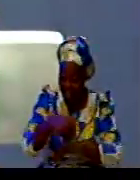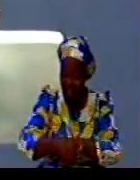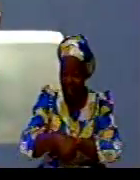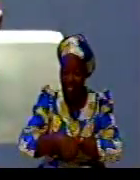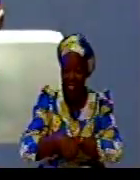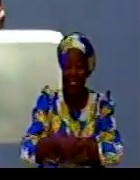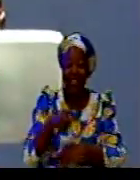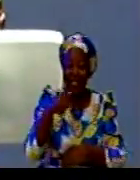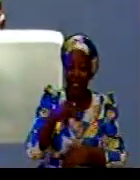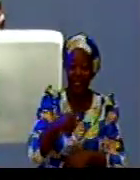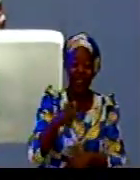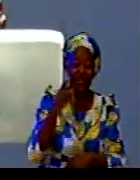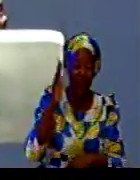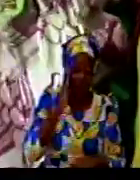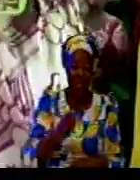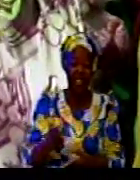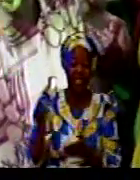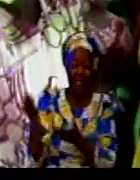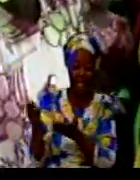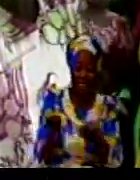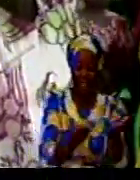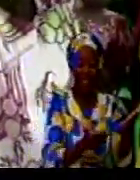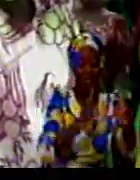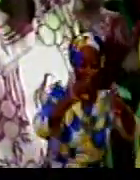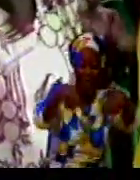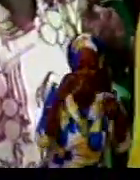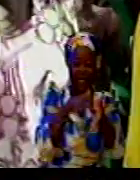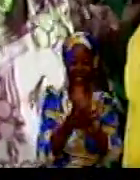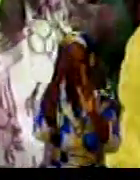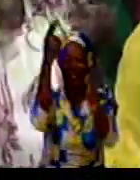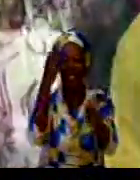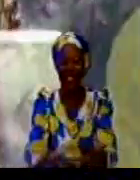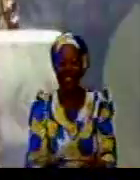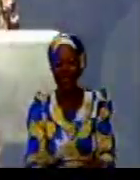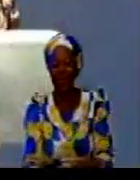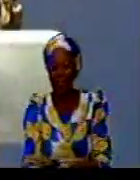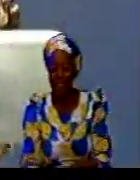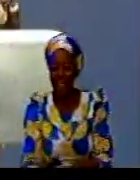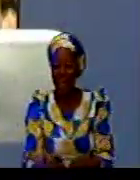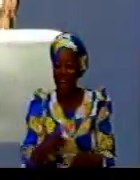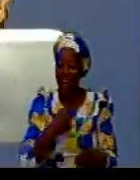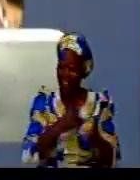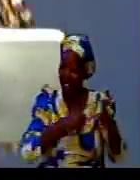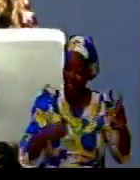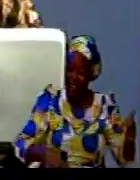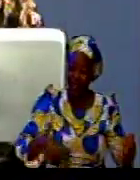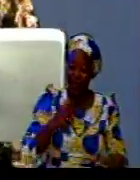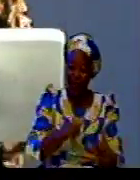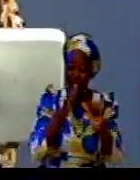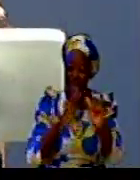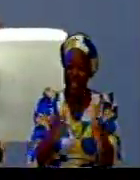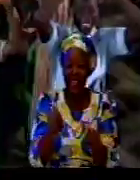Multiple power. And tonight, you will carry gold.